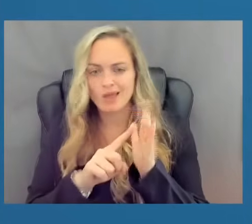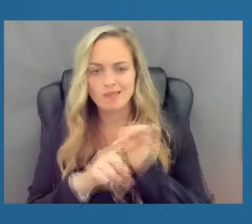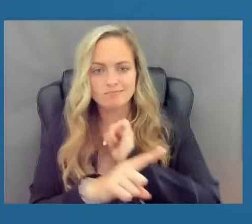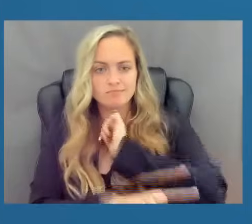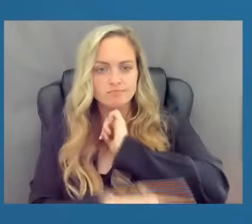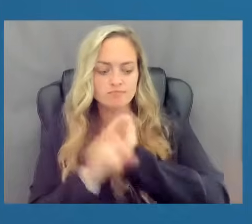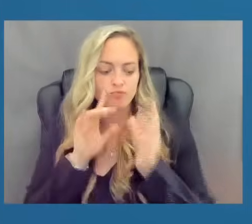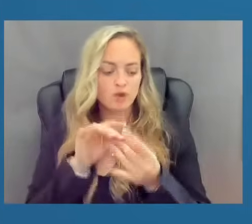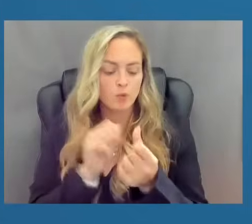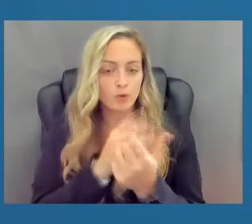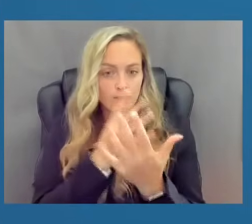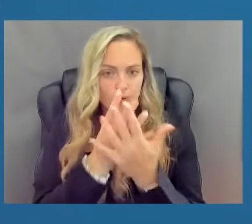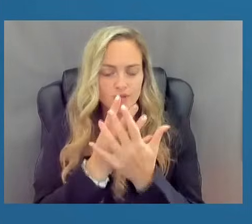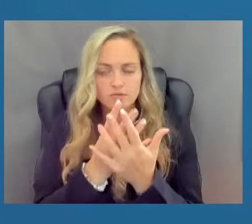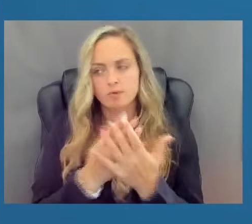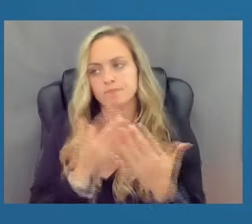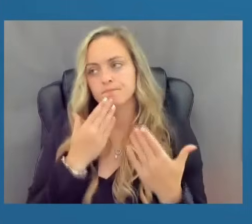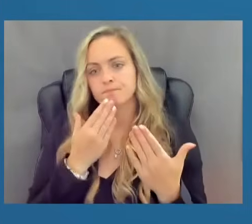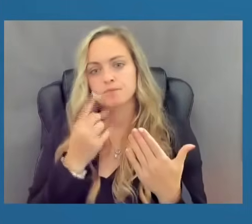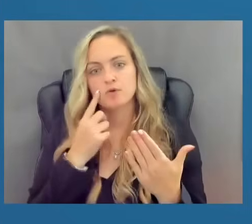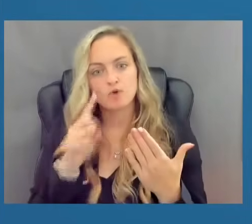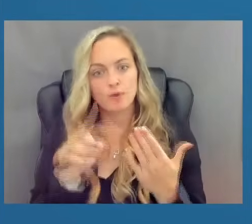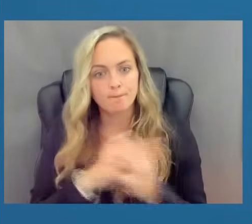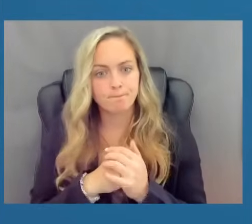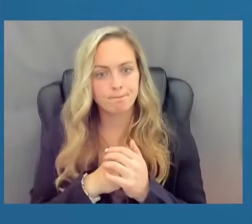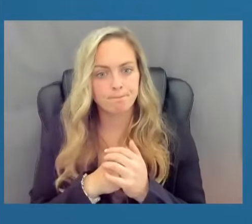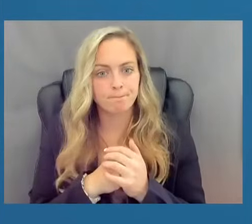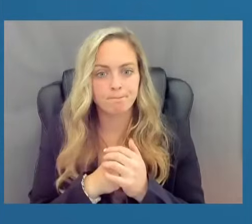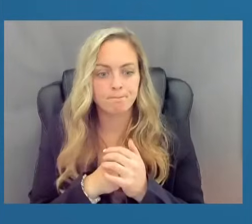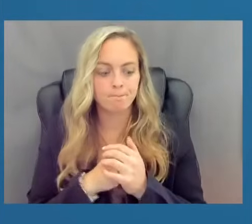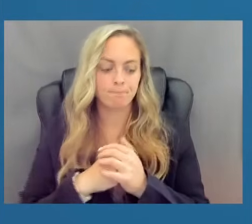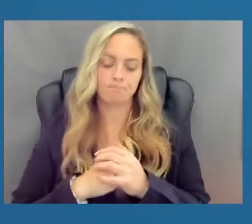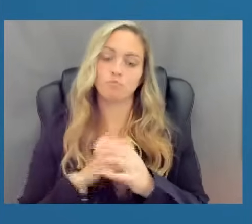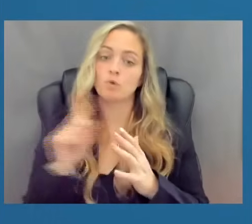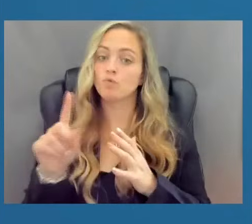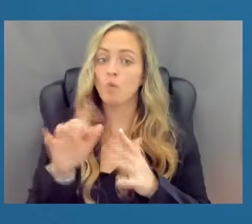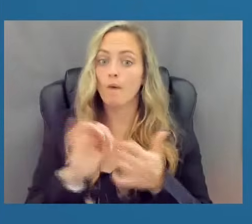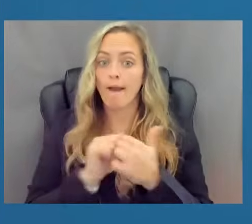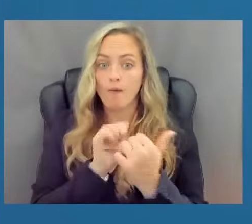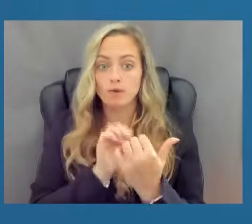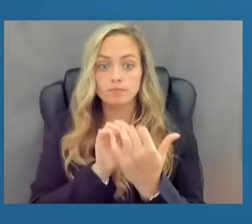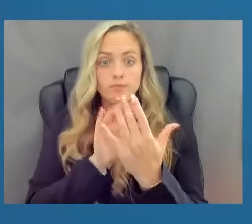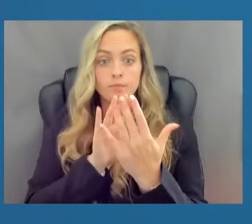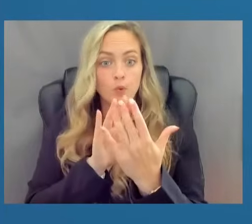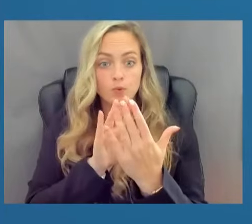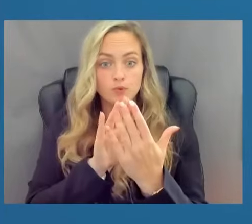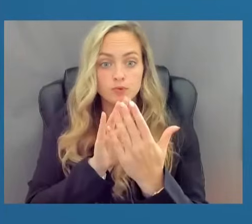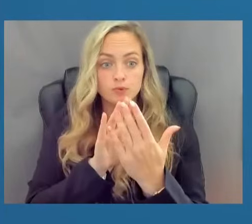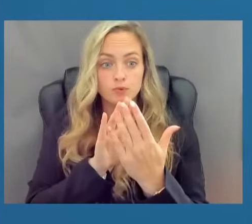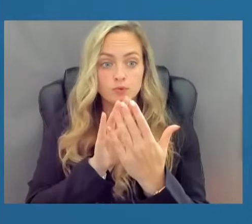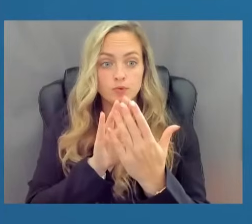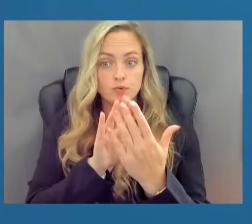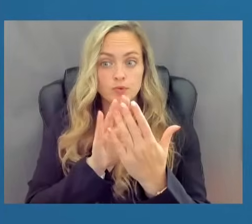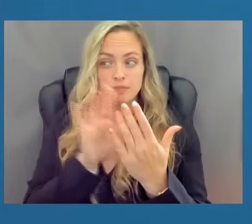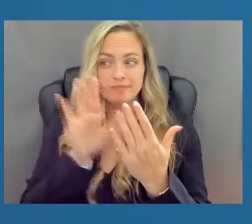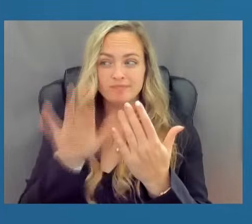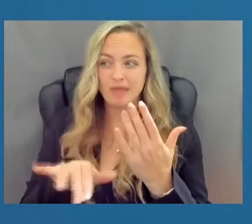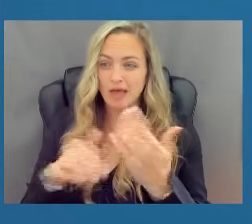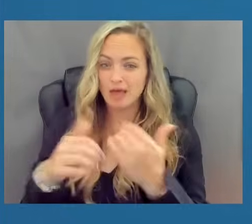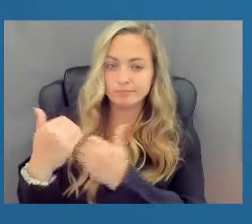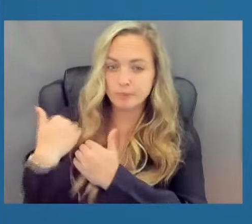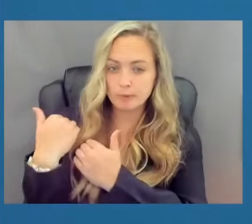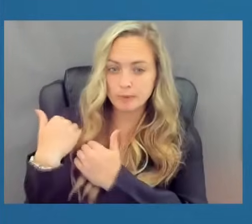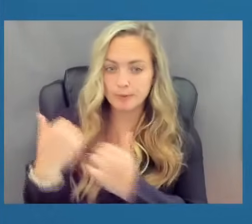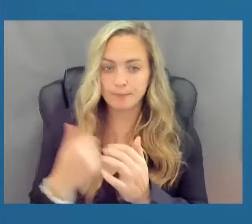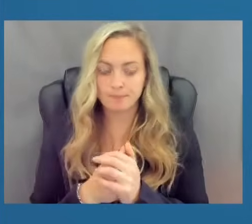prisons. I'm always grateful to him for the manner at which he approached that weighty responsibility.